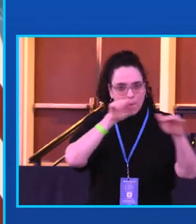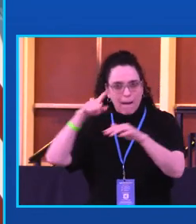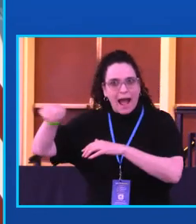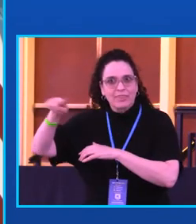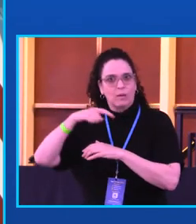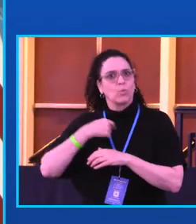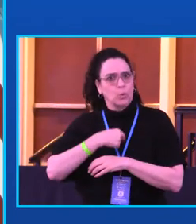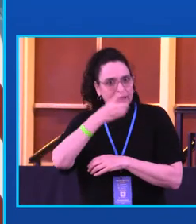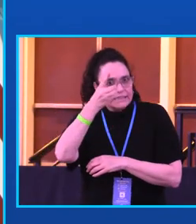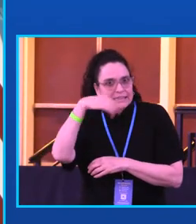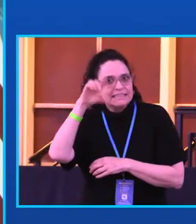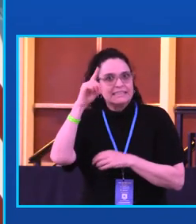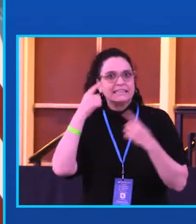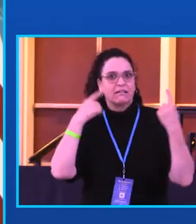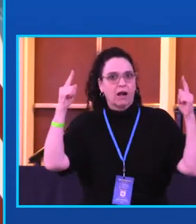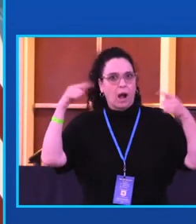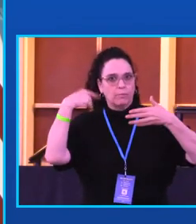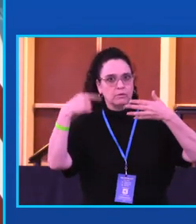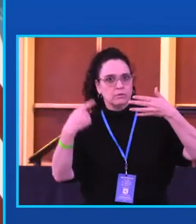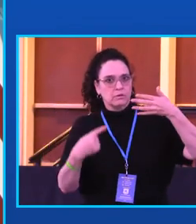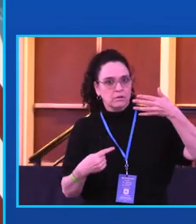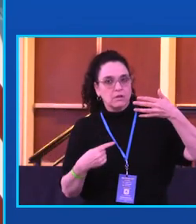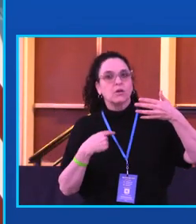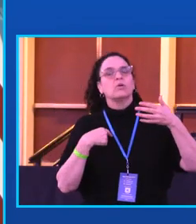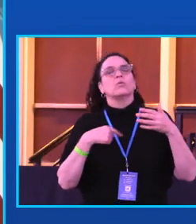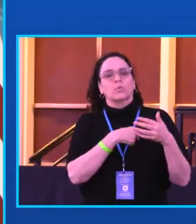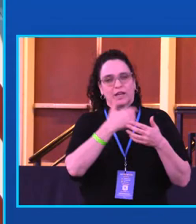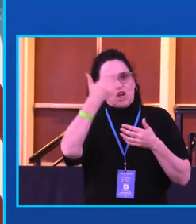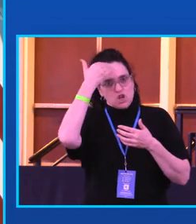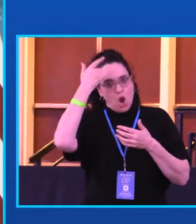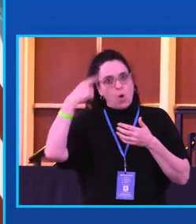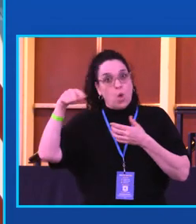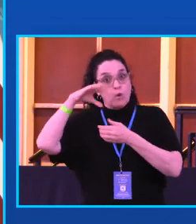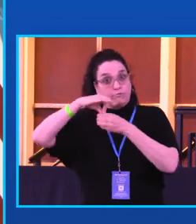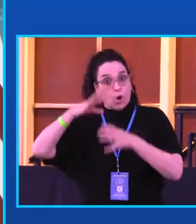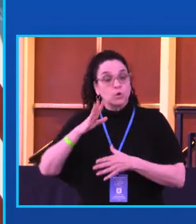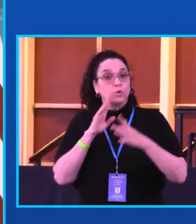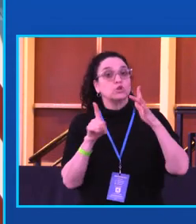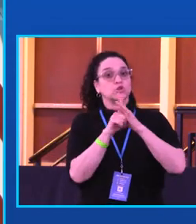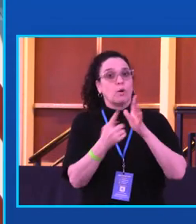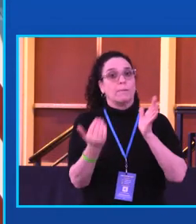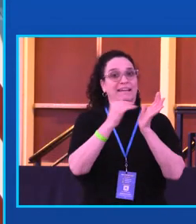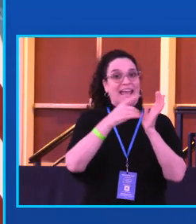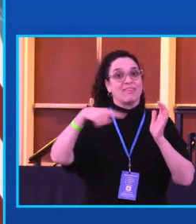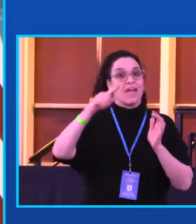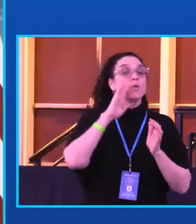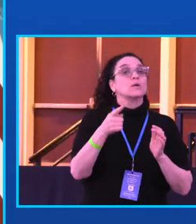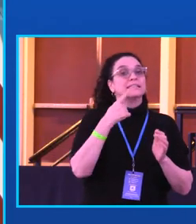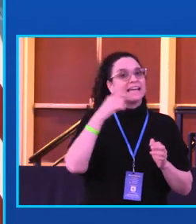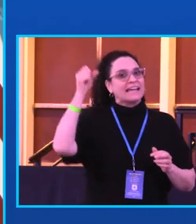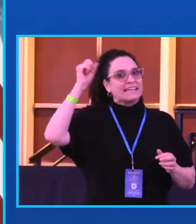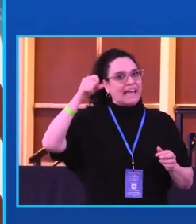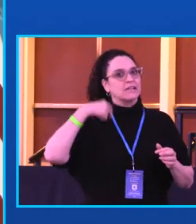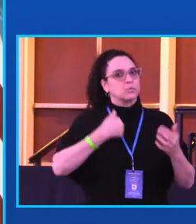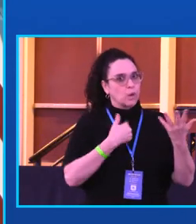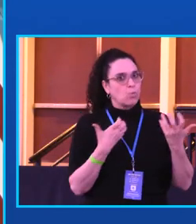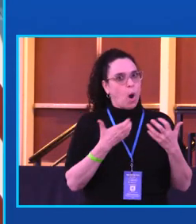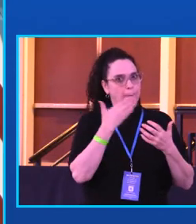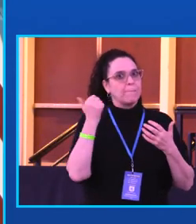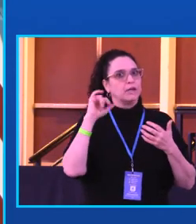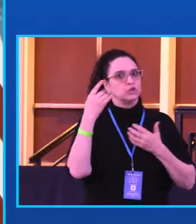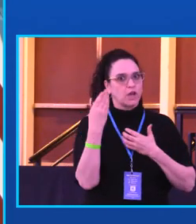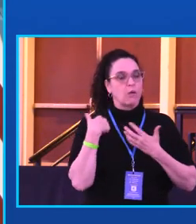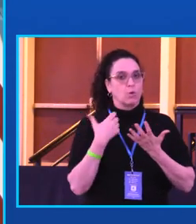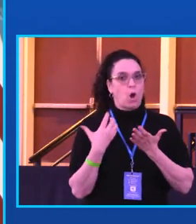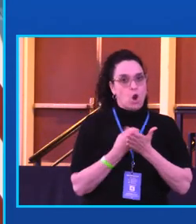know that they will show up again and they will say, yes, we want better jobs at higher